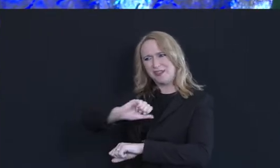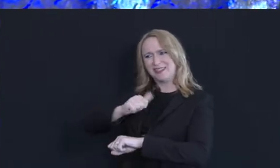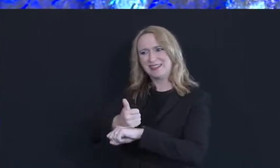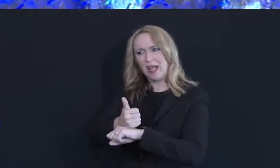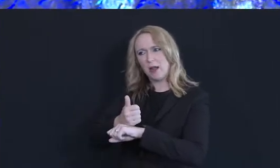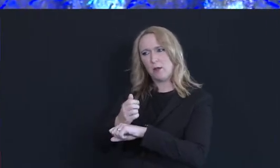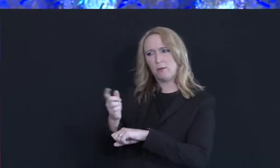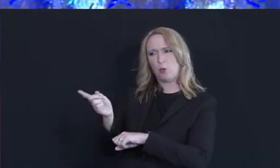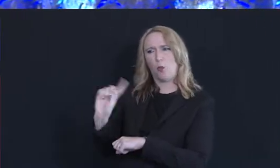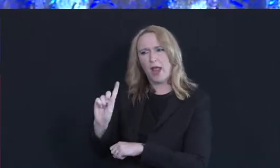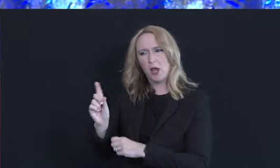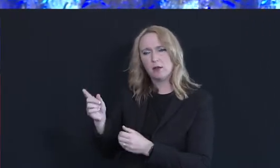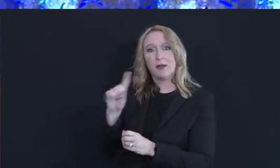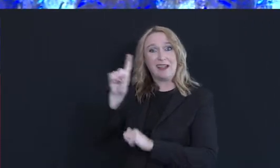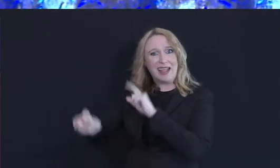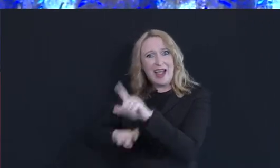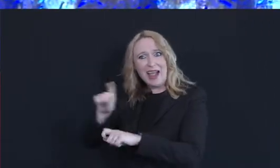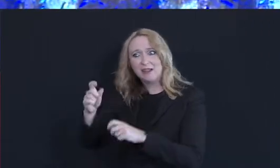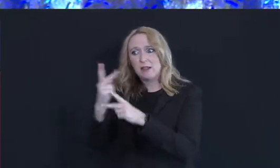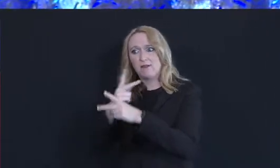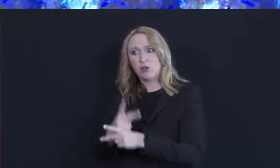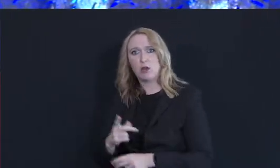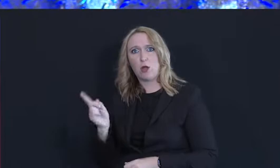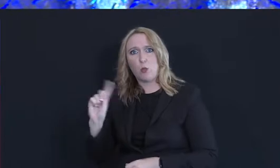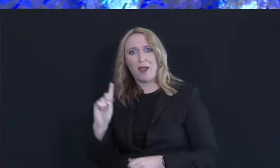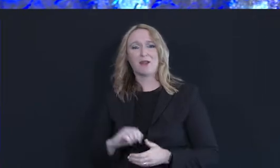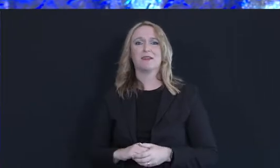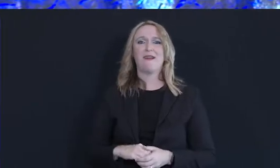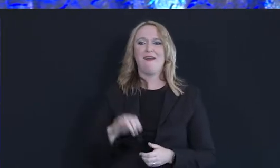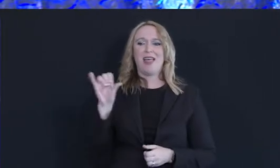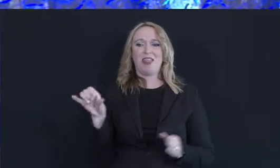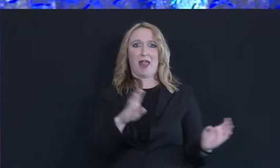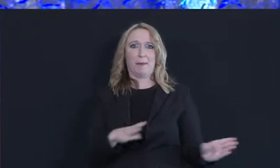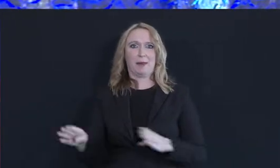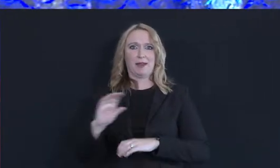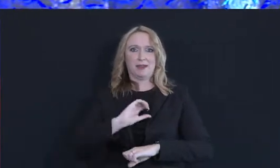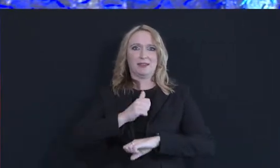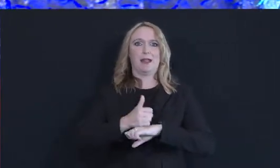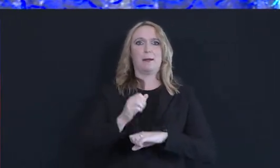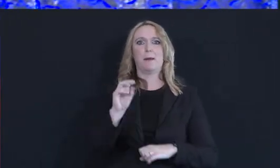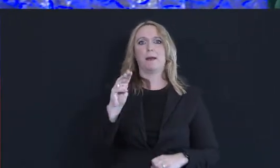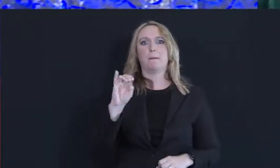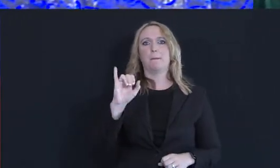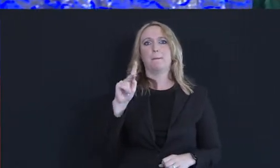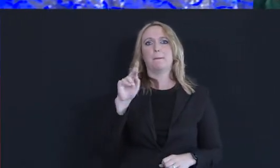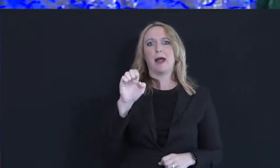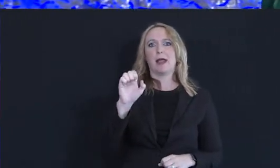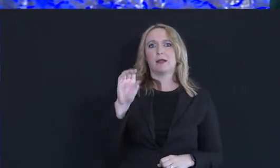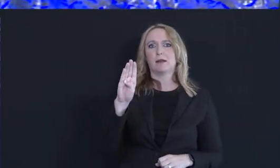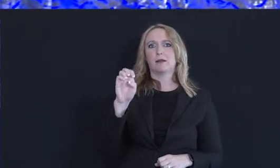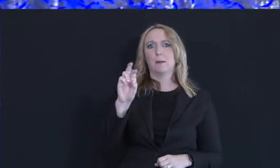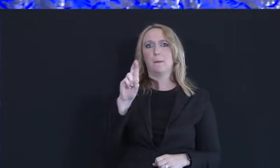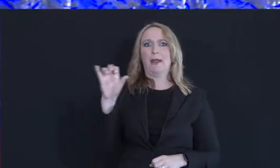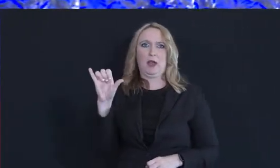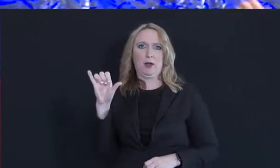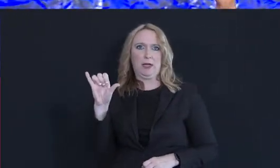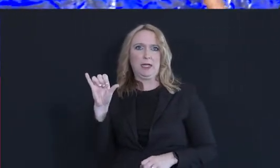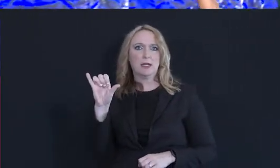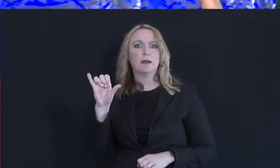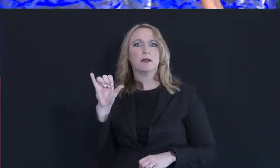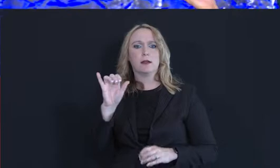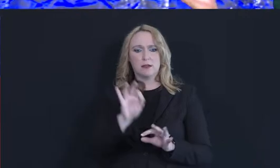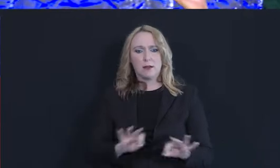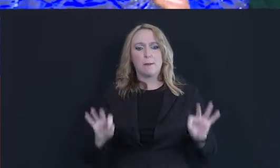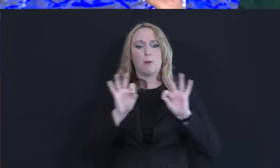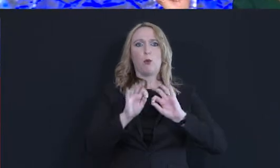lucky for us it's happening right here at Alliance led by Mac Berry and Hillwood at the mobility Innovation Zone it's imperative we partner with